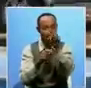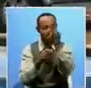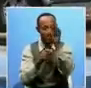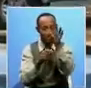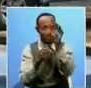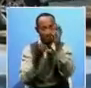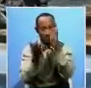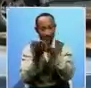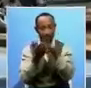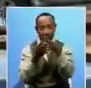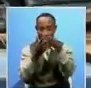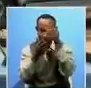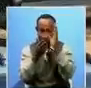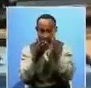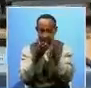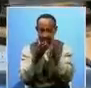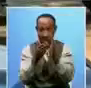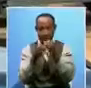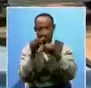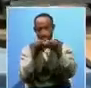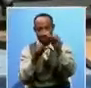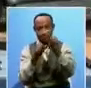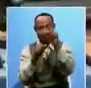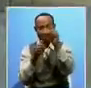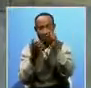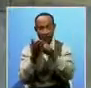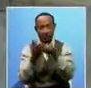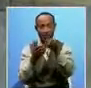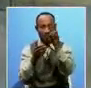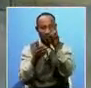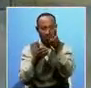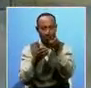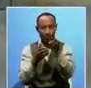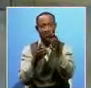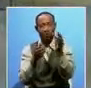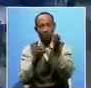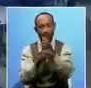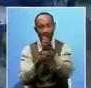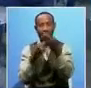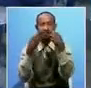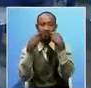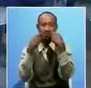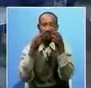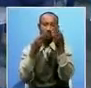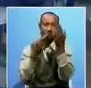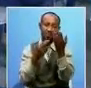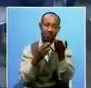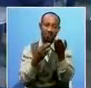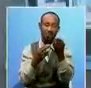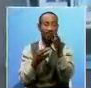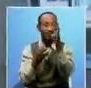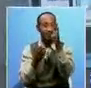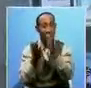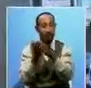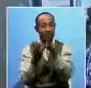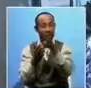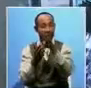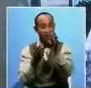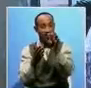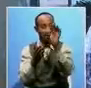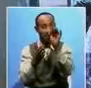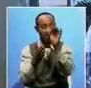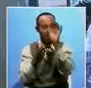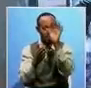124,000 candidates, well over 1,002 obtained the GCE statement of result, while